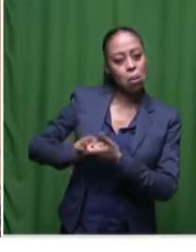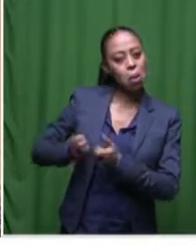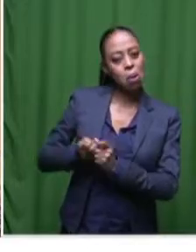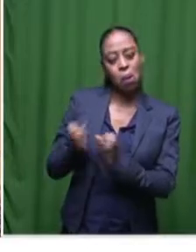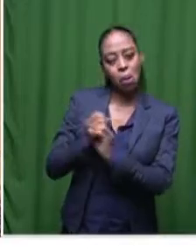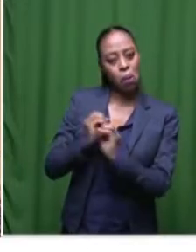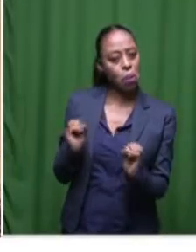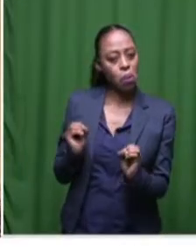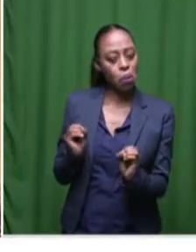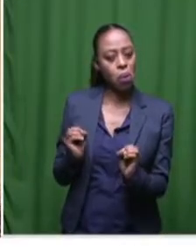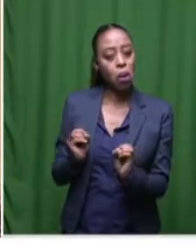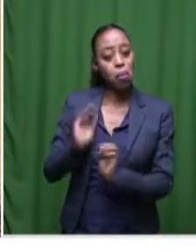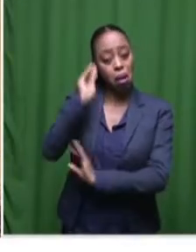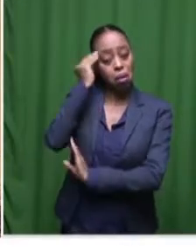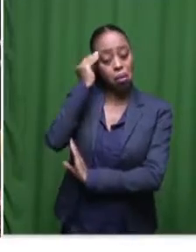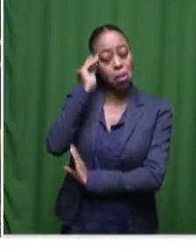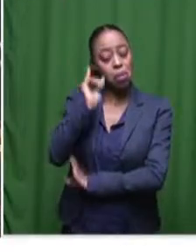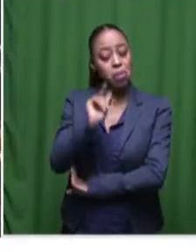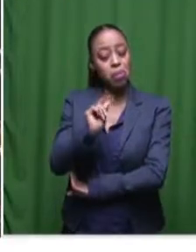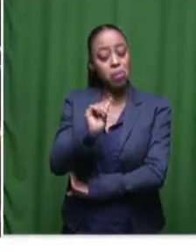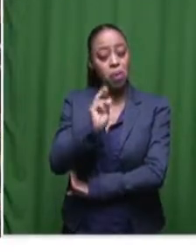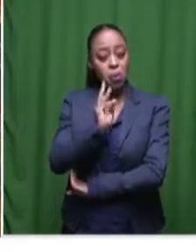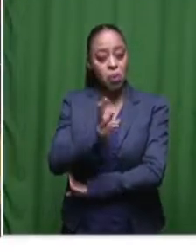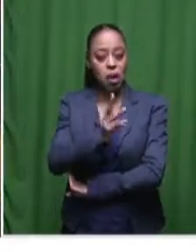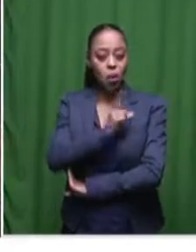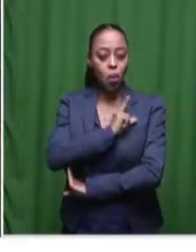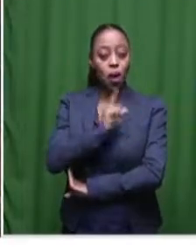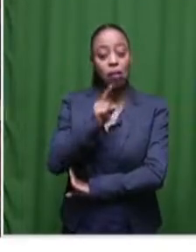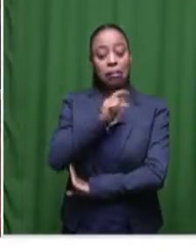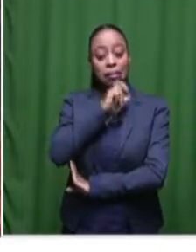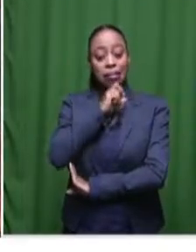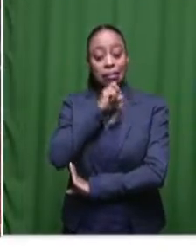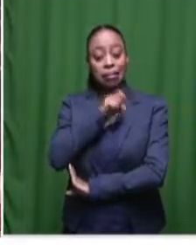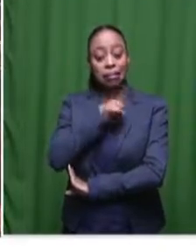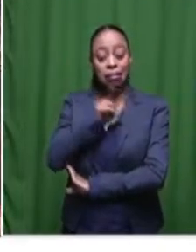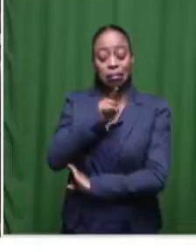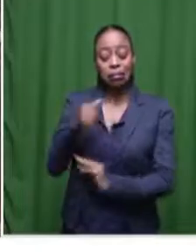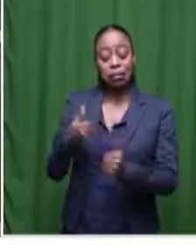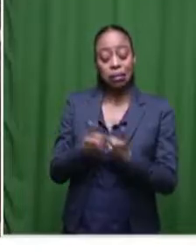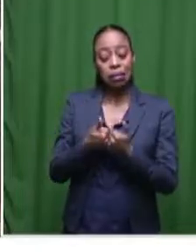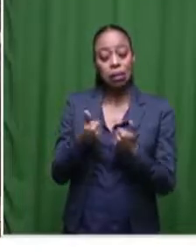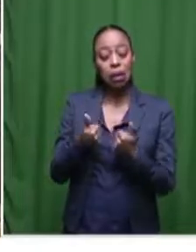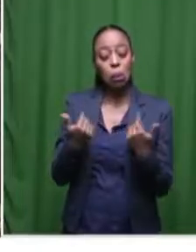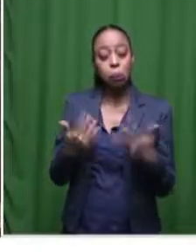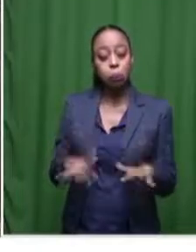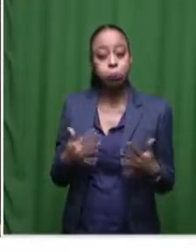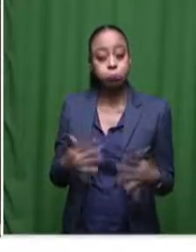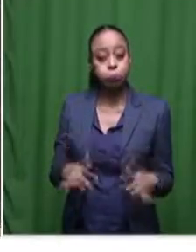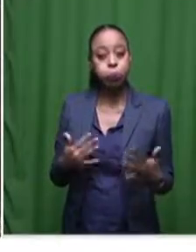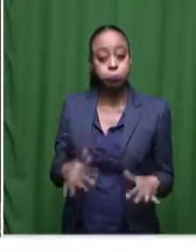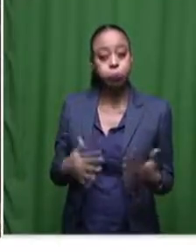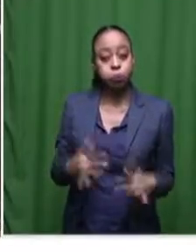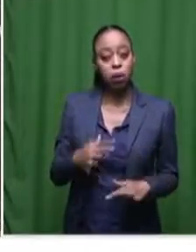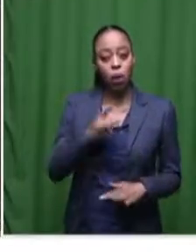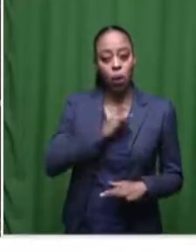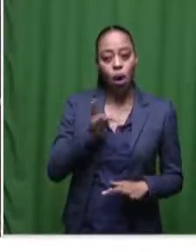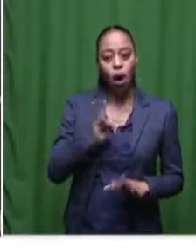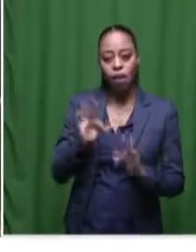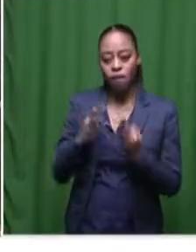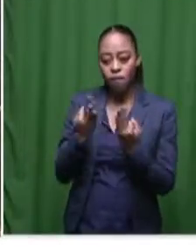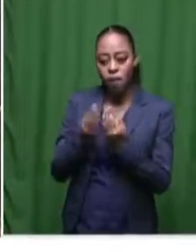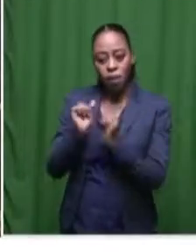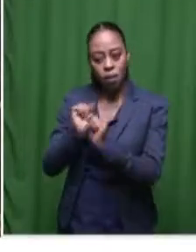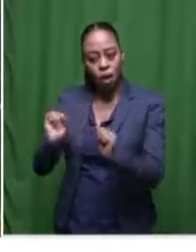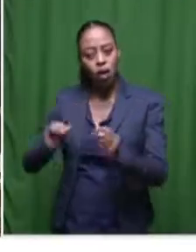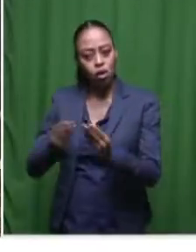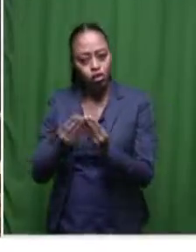very interesting. This is one of the challenges that Charles has really on the immediate horizon, is to get his own family